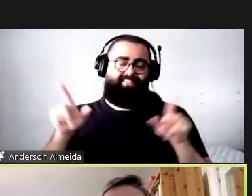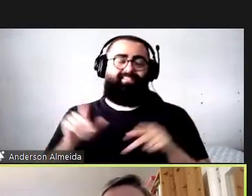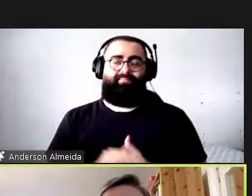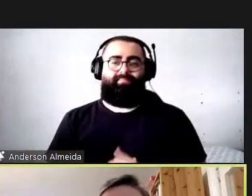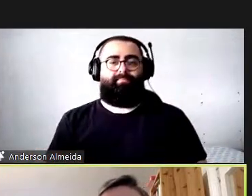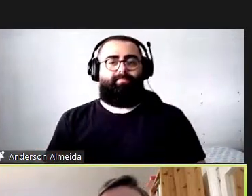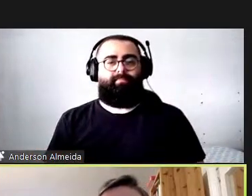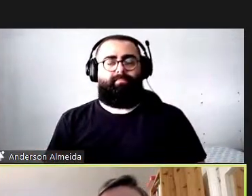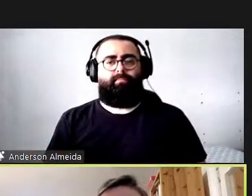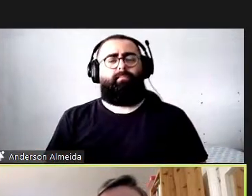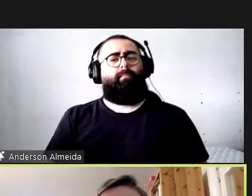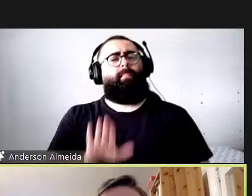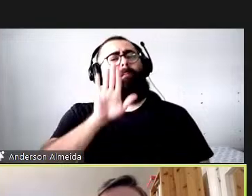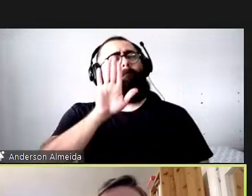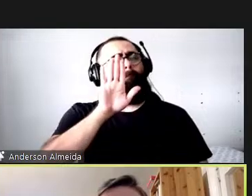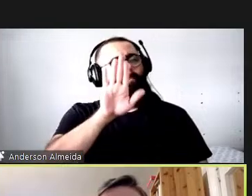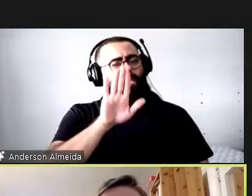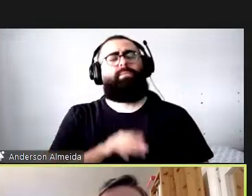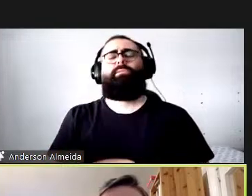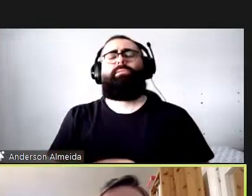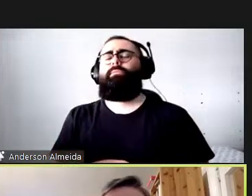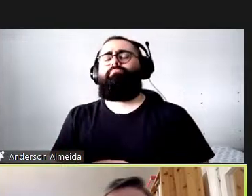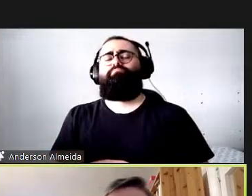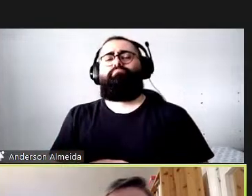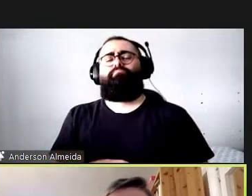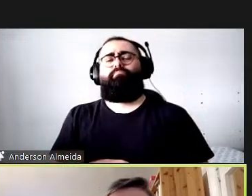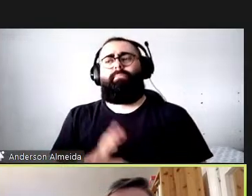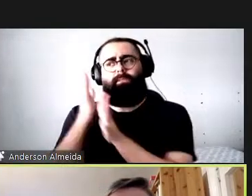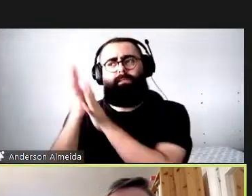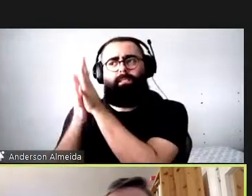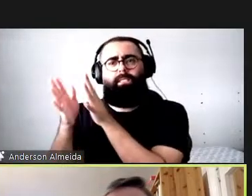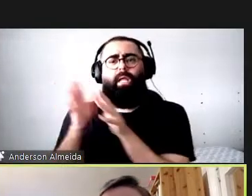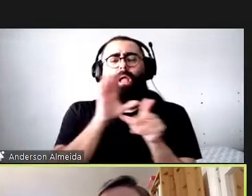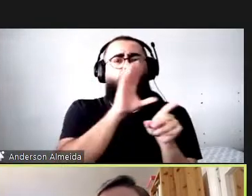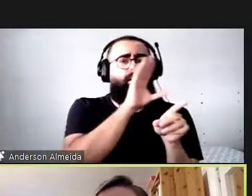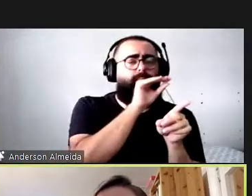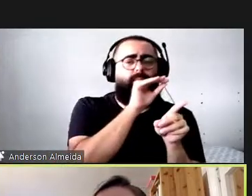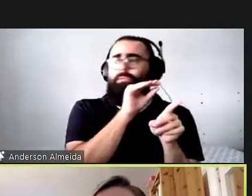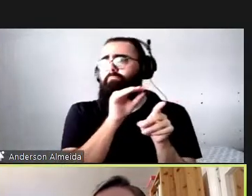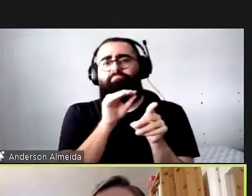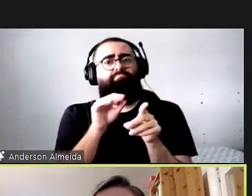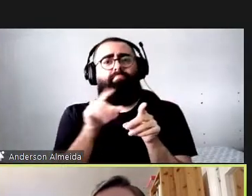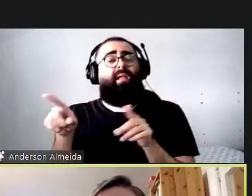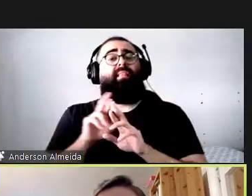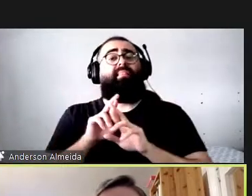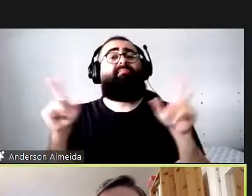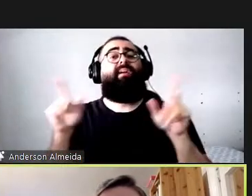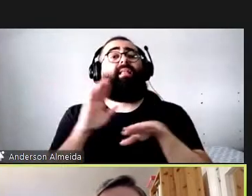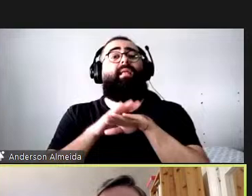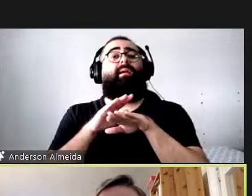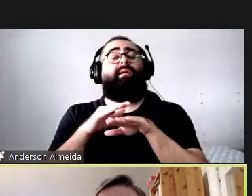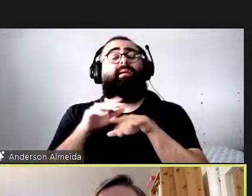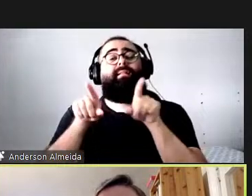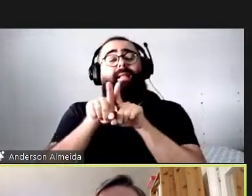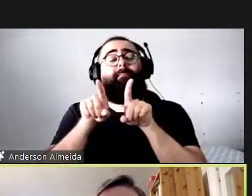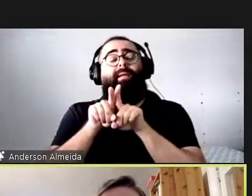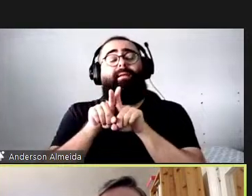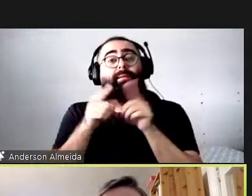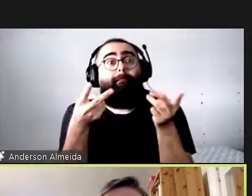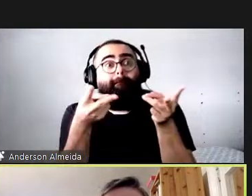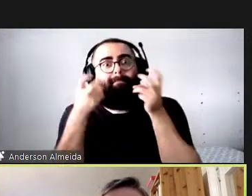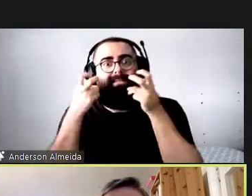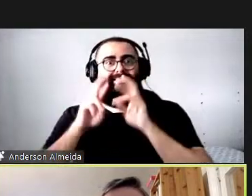But on top of that, sign and speech have different perceptual mechanisms. And the way